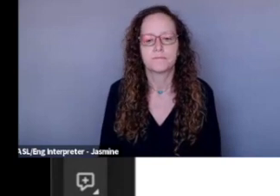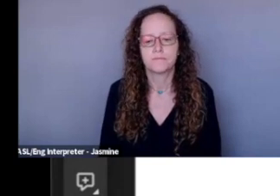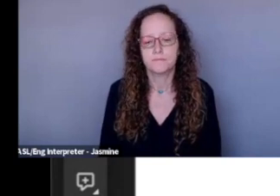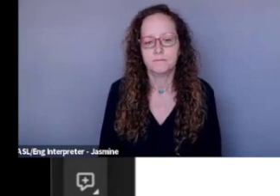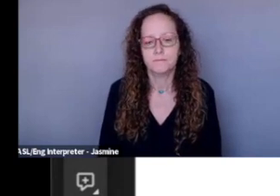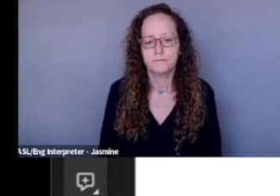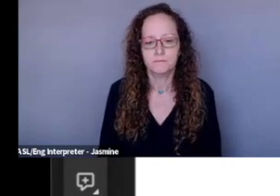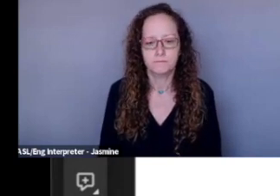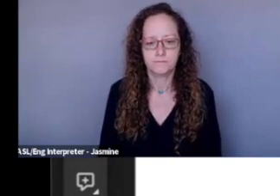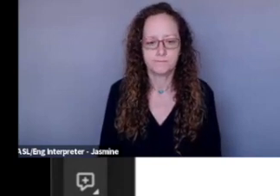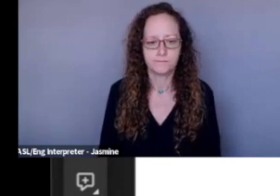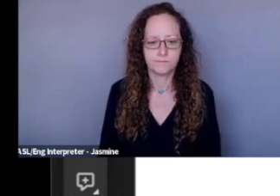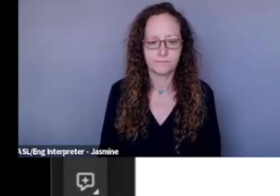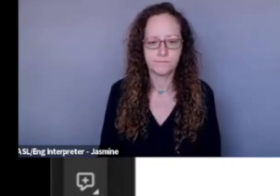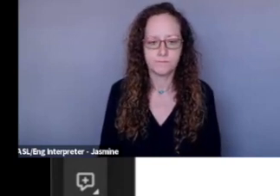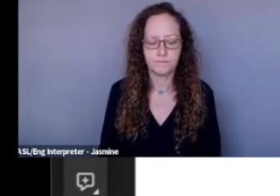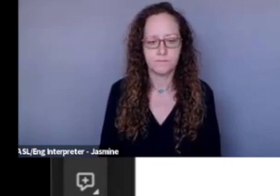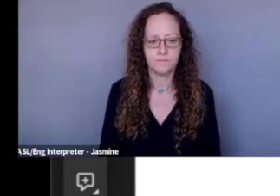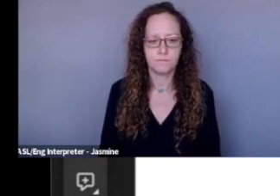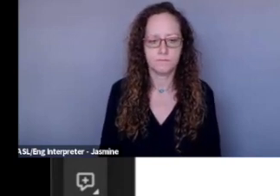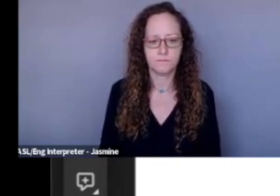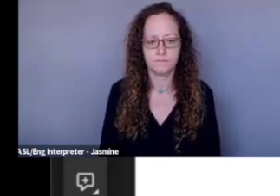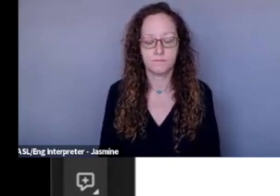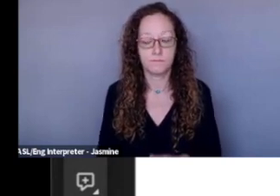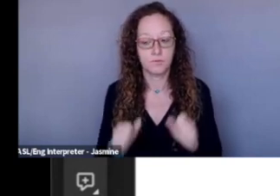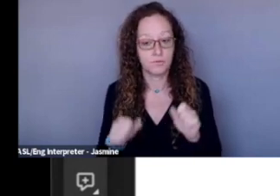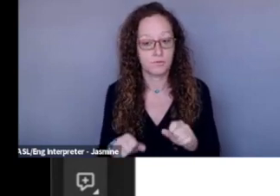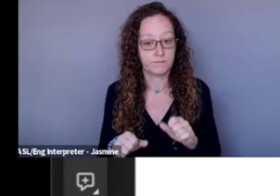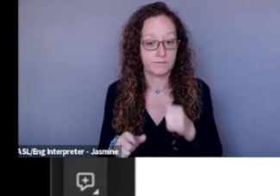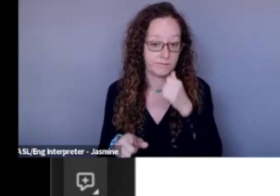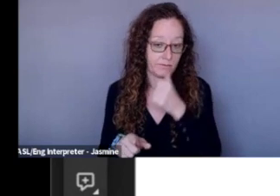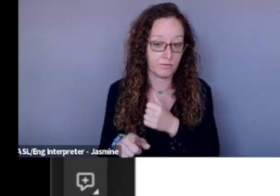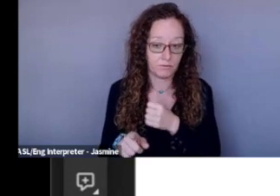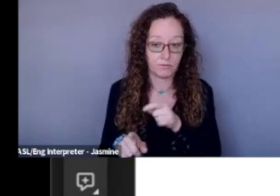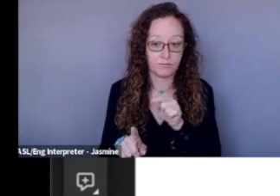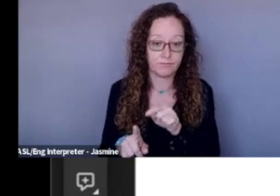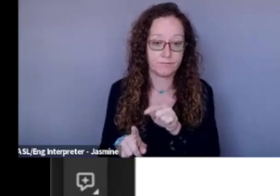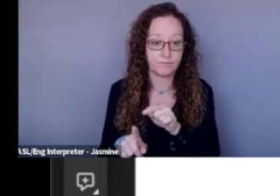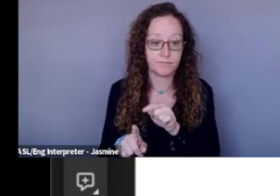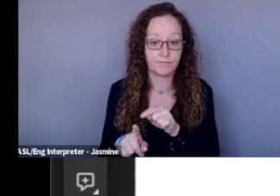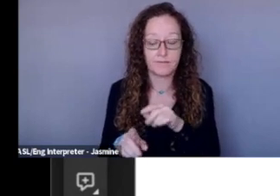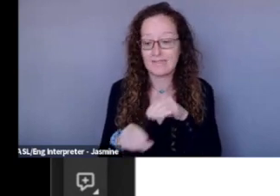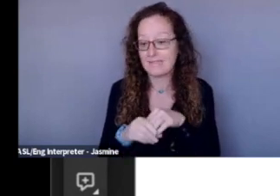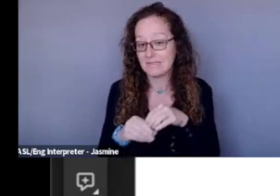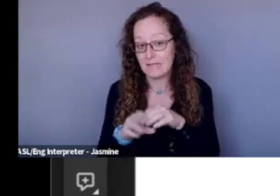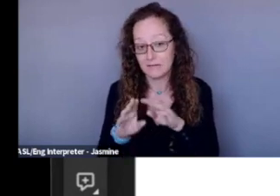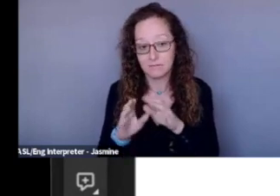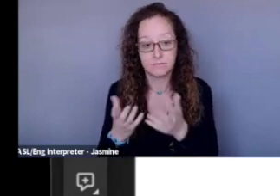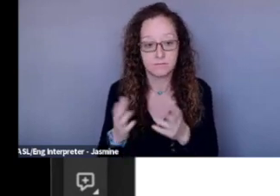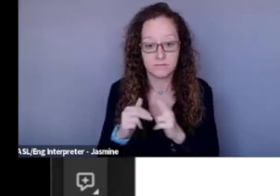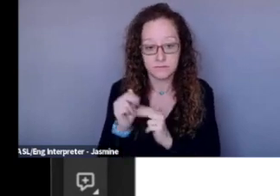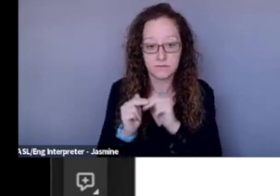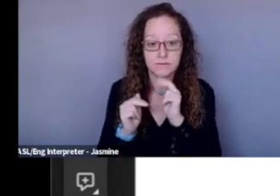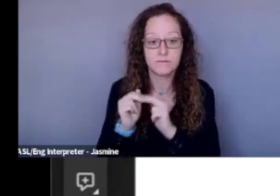That it could be that she is, uh, it could be that they're indoors,